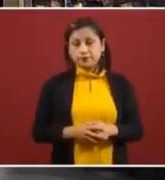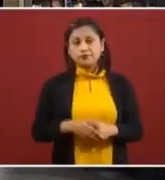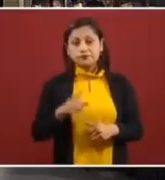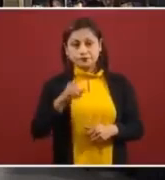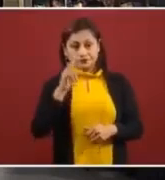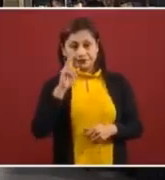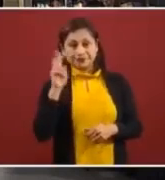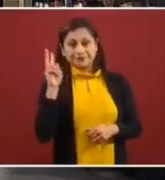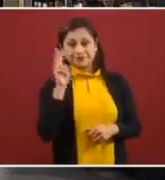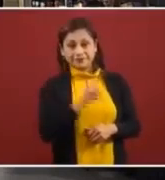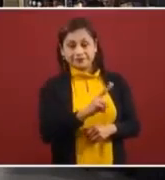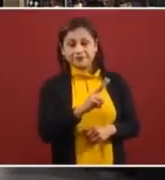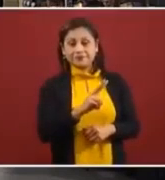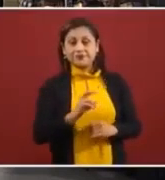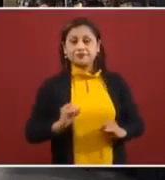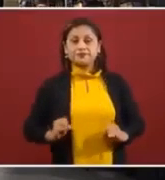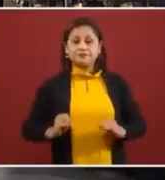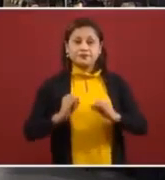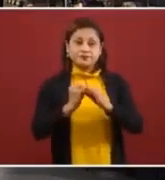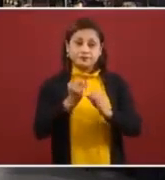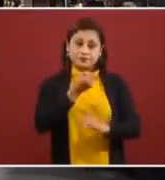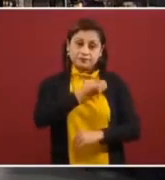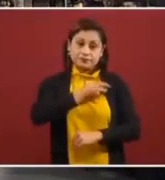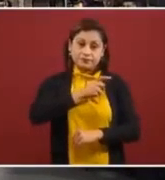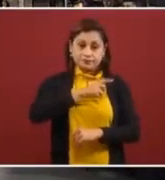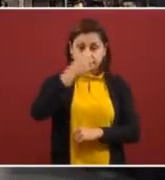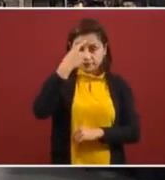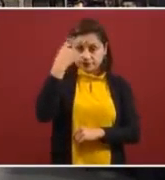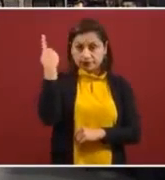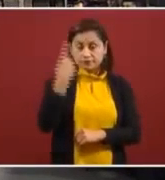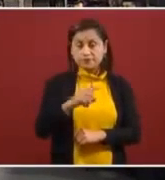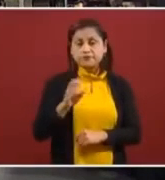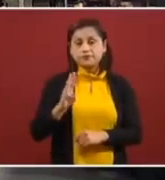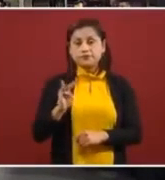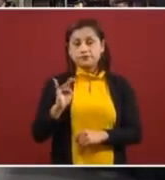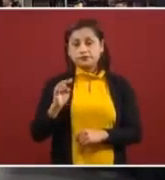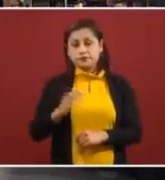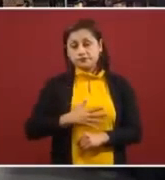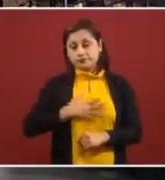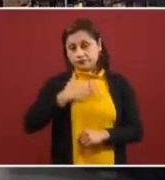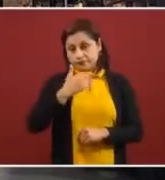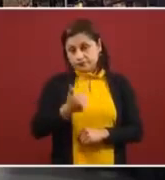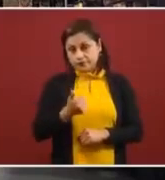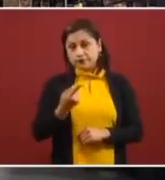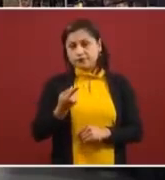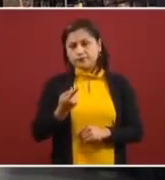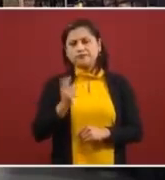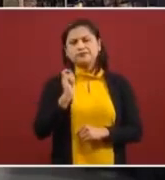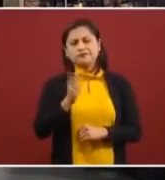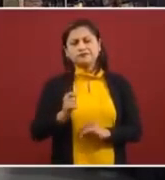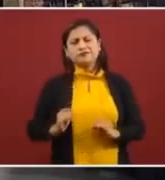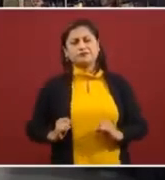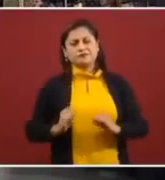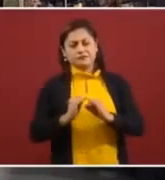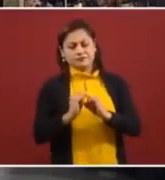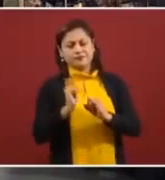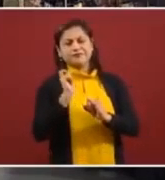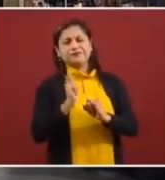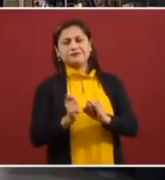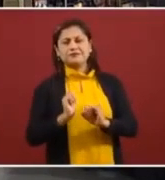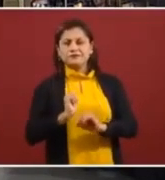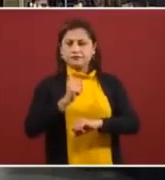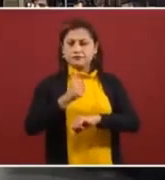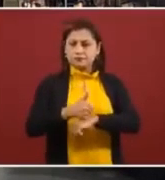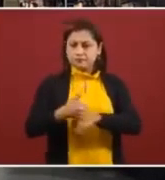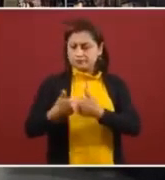As you can see, the Institute of Health for Well-Being will function like an organism